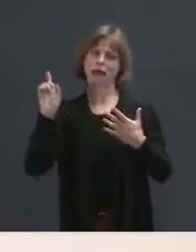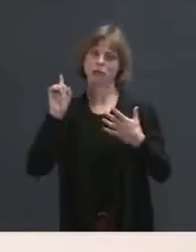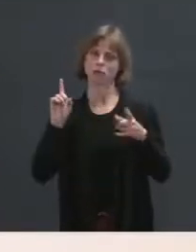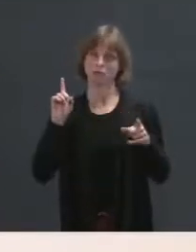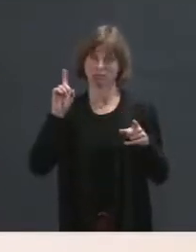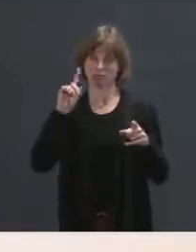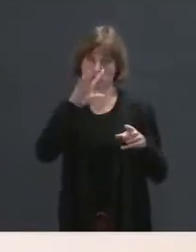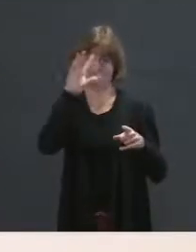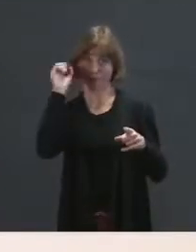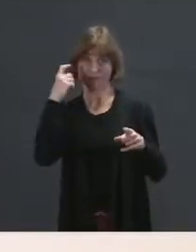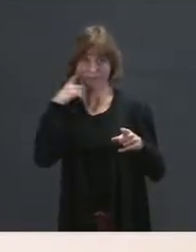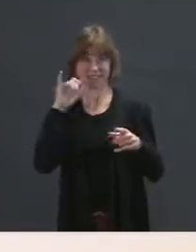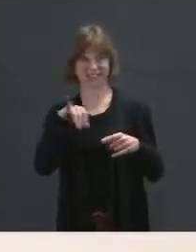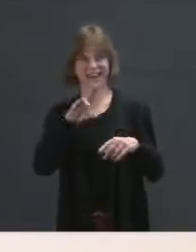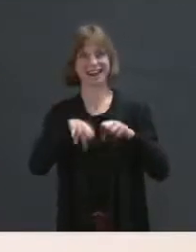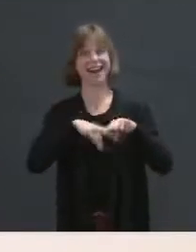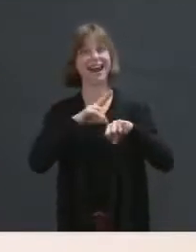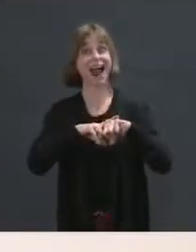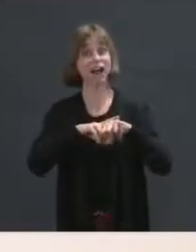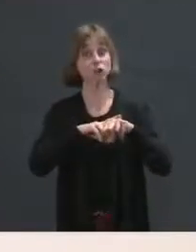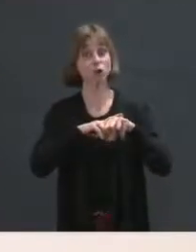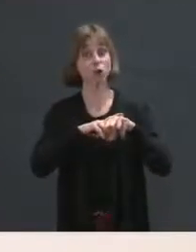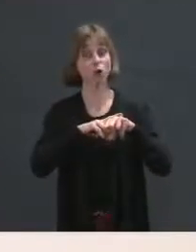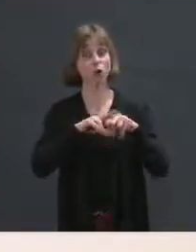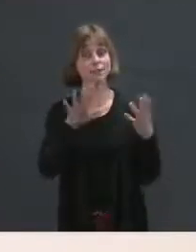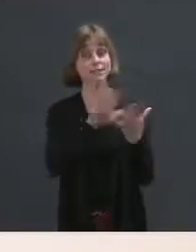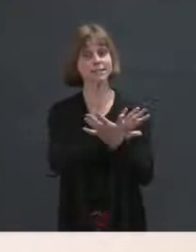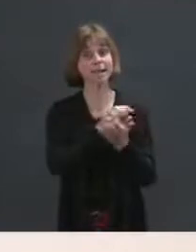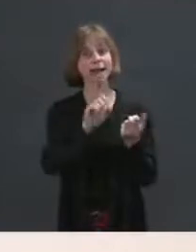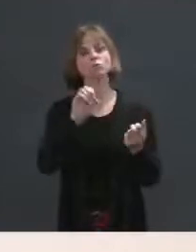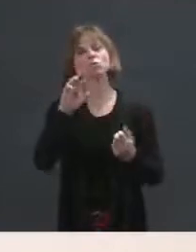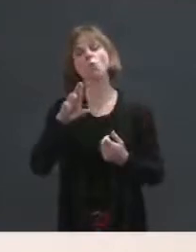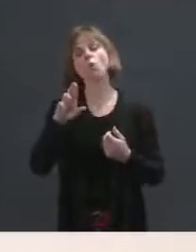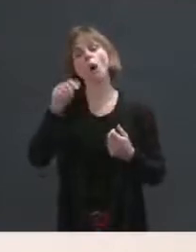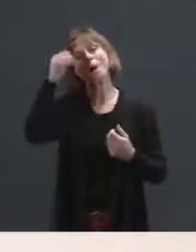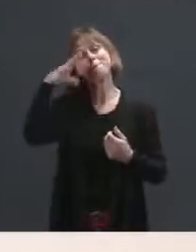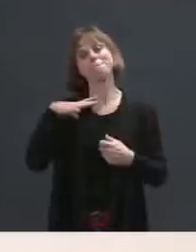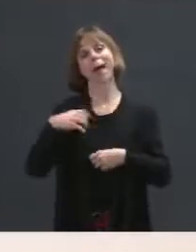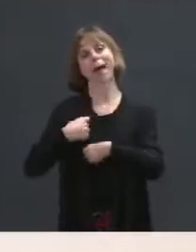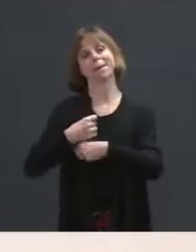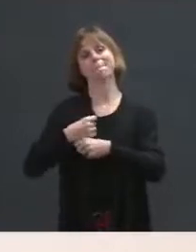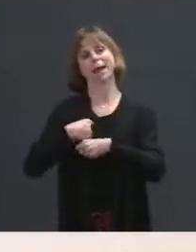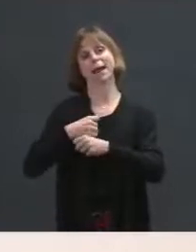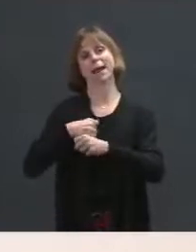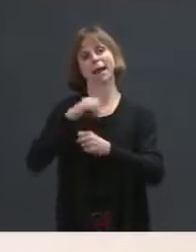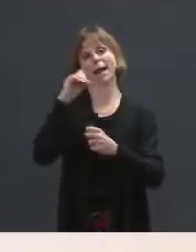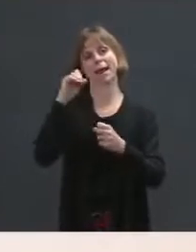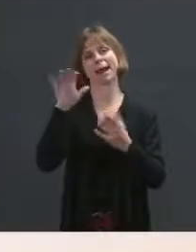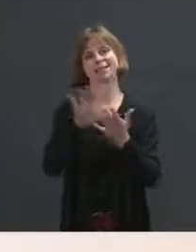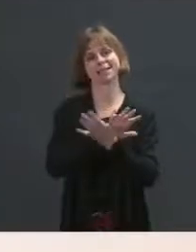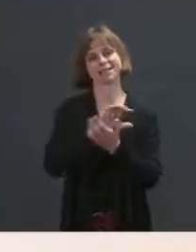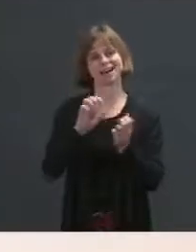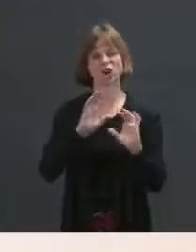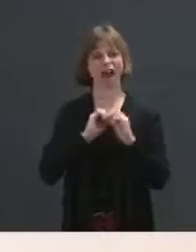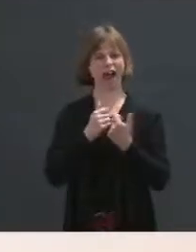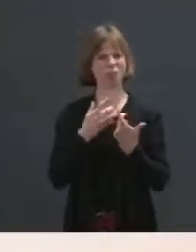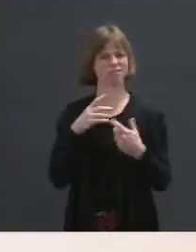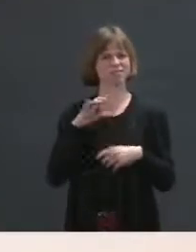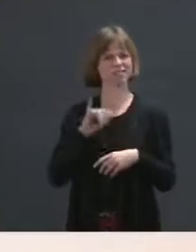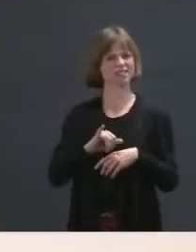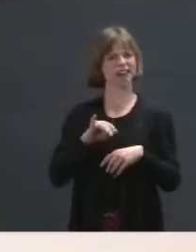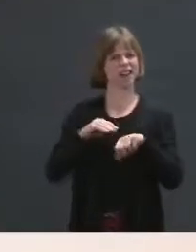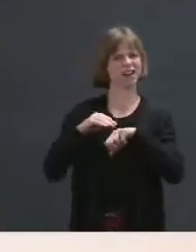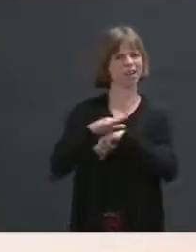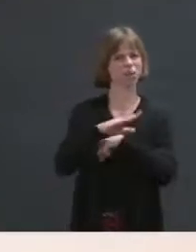that to be a natural disaster or a man-made disaster? And how does that affect the policy response? Well, again, there'll be